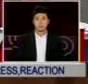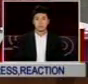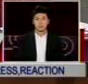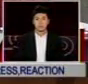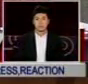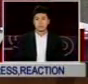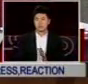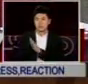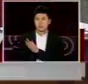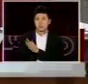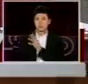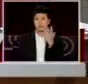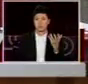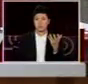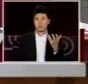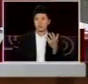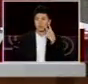answer.